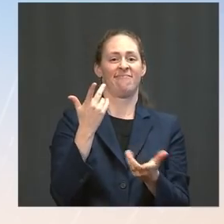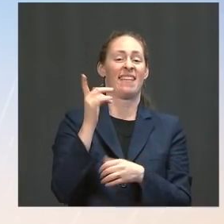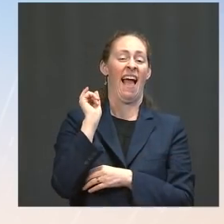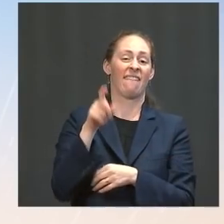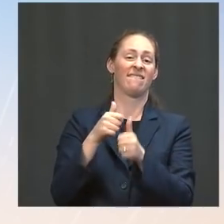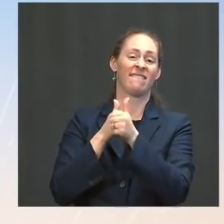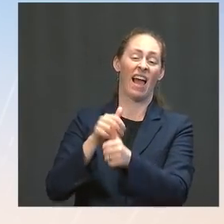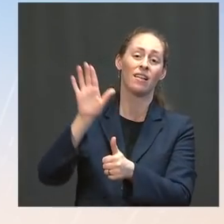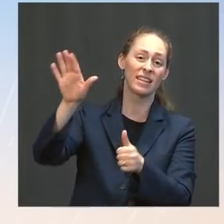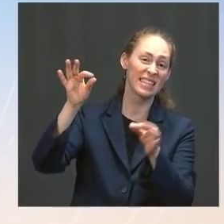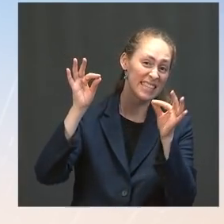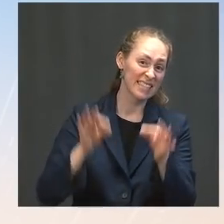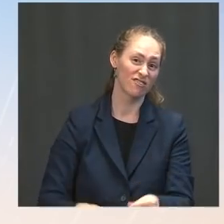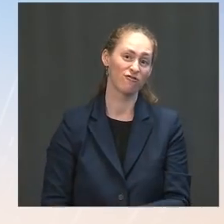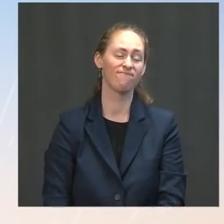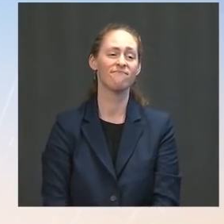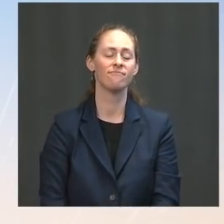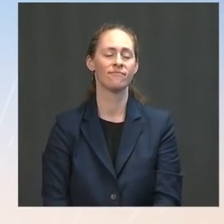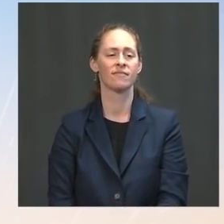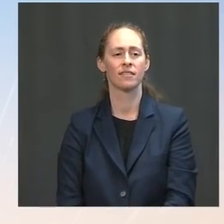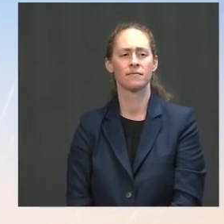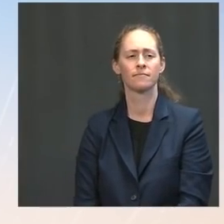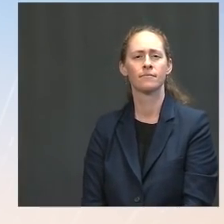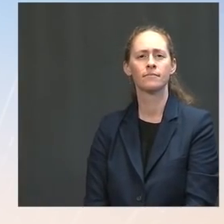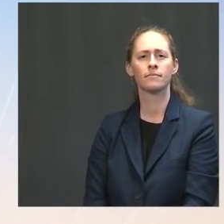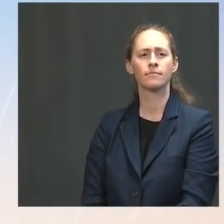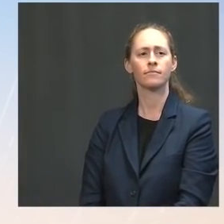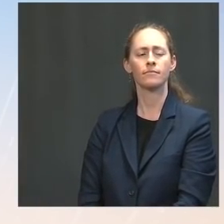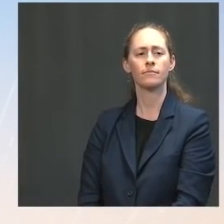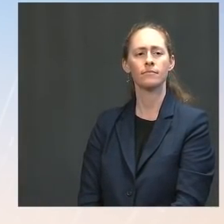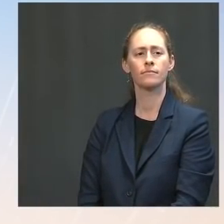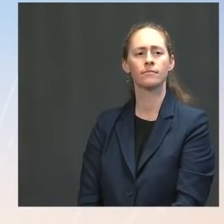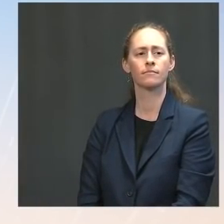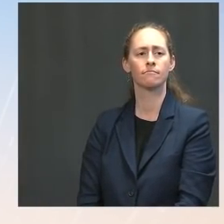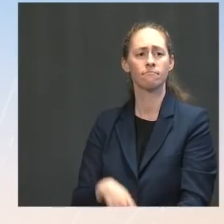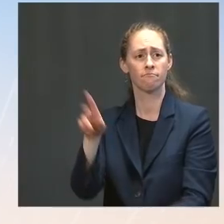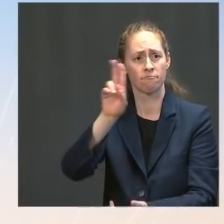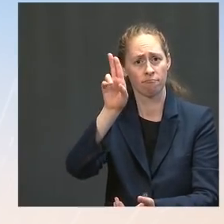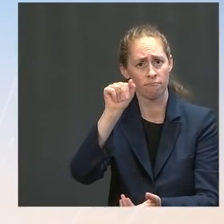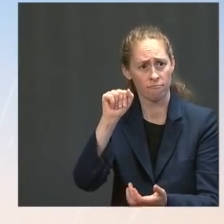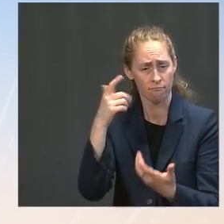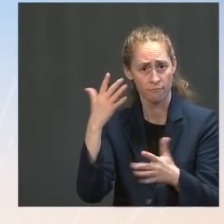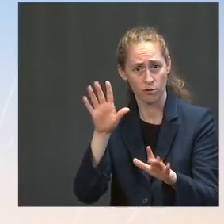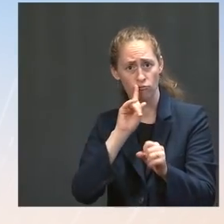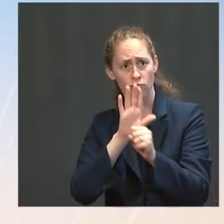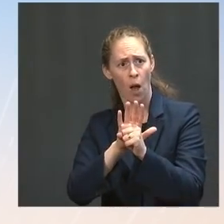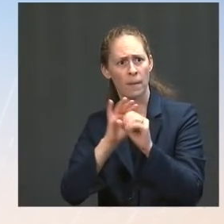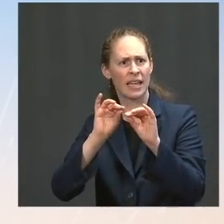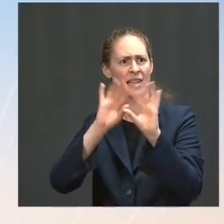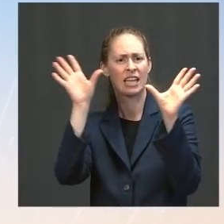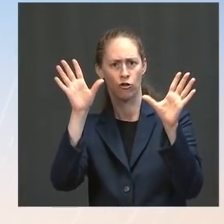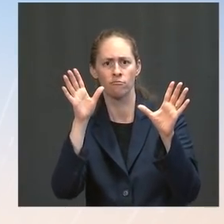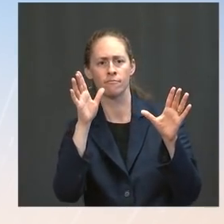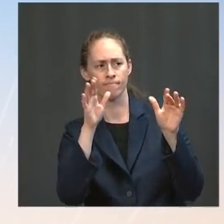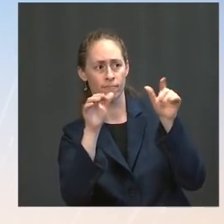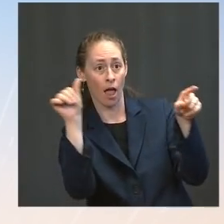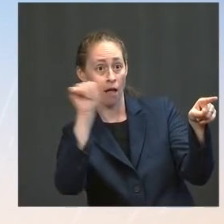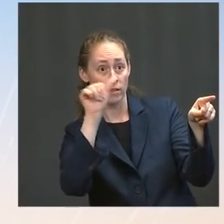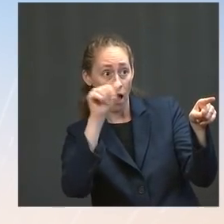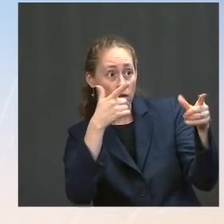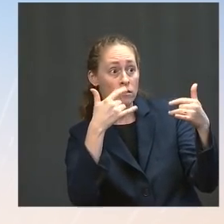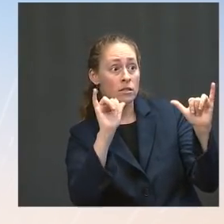sort of how they made this trip, how they were able to get into the country? Did they show up on any manifests or anything? Do you guys have any more information I on think that? you should ask